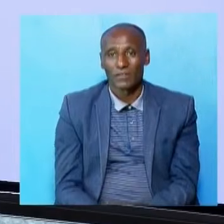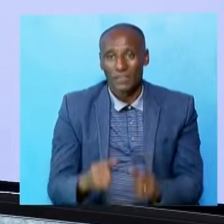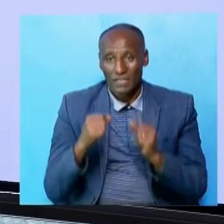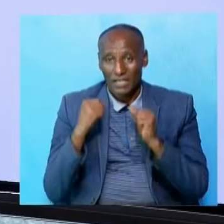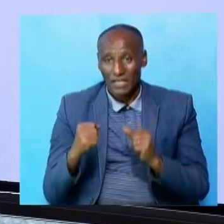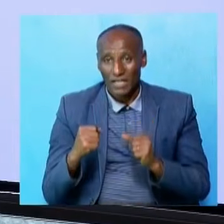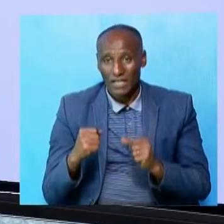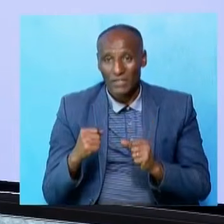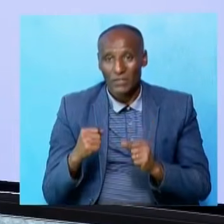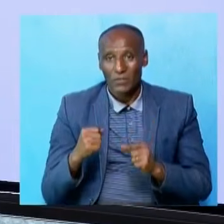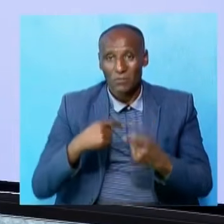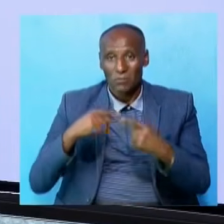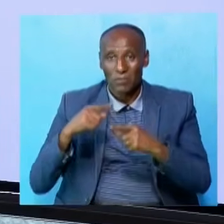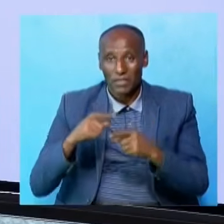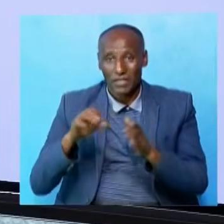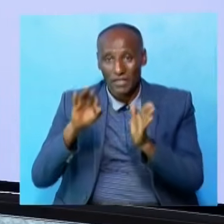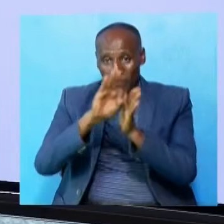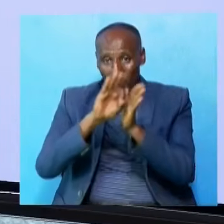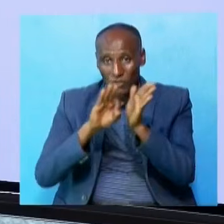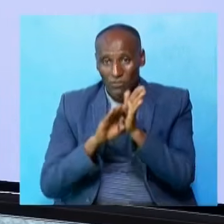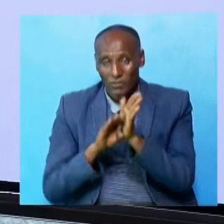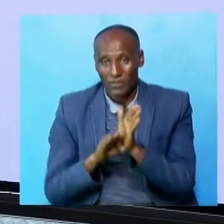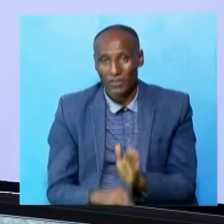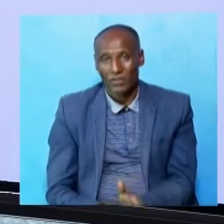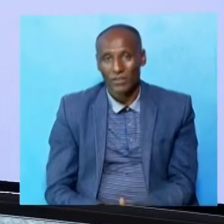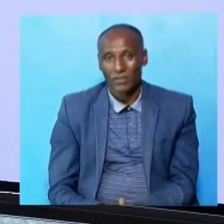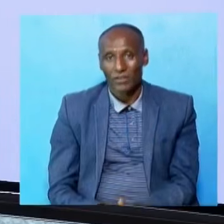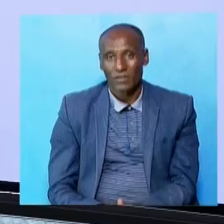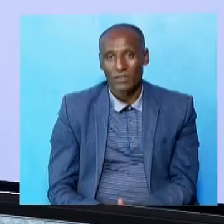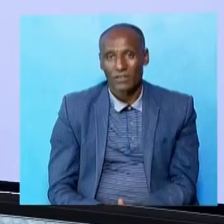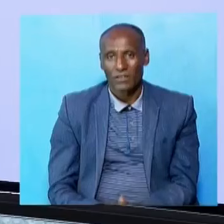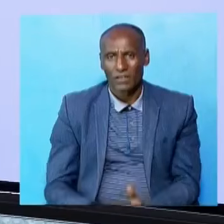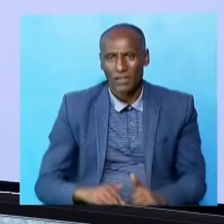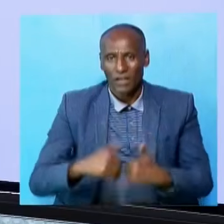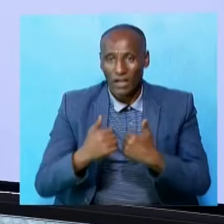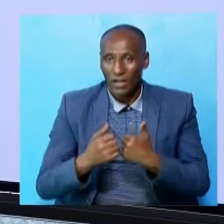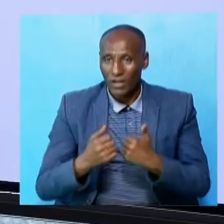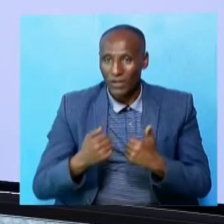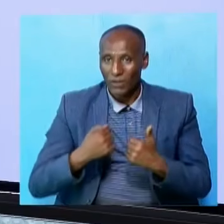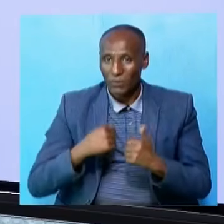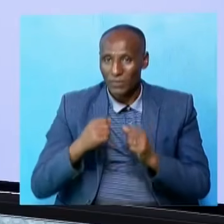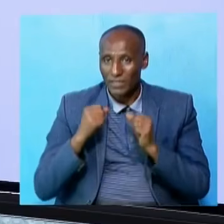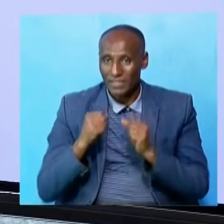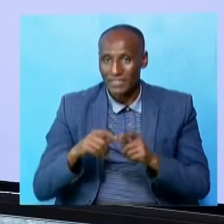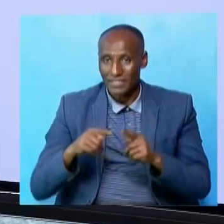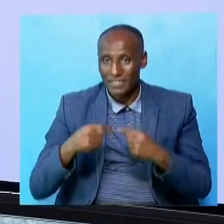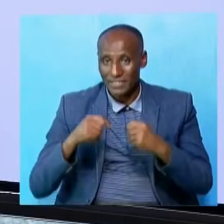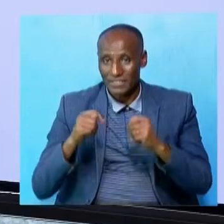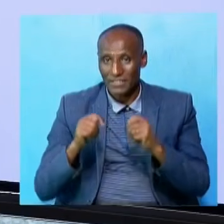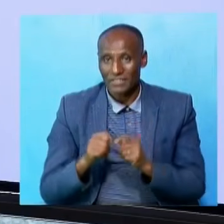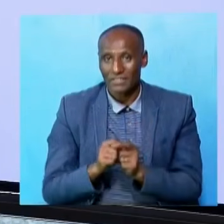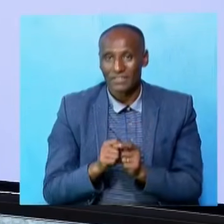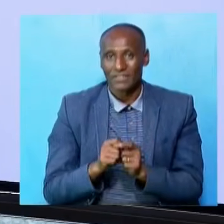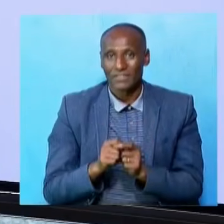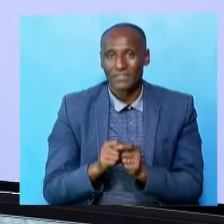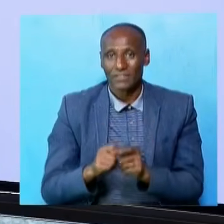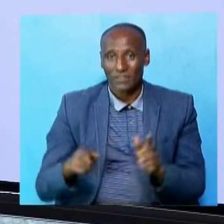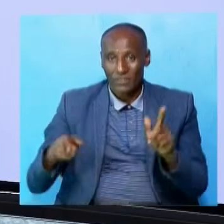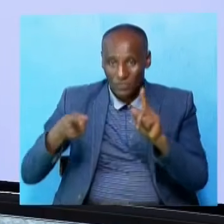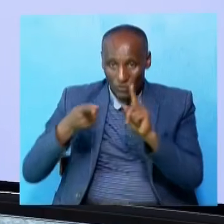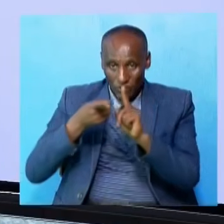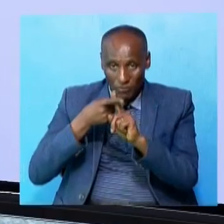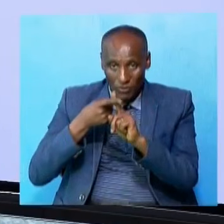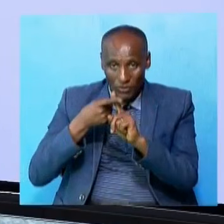form? Let's do it together. Okay, how do we start? It's unusual, by the way. Remember, on the positive